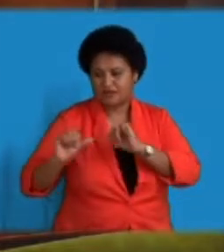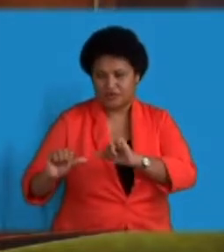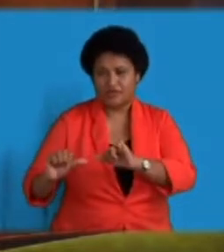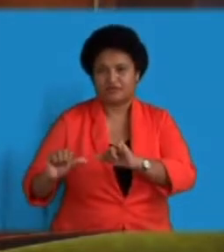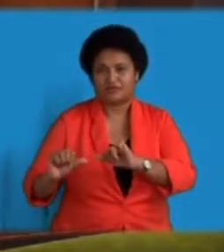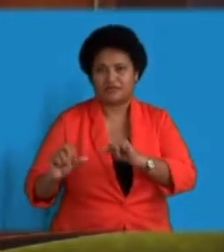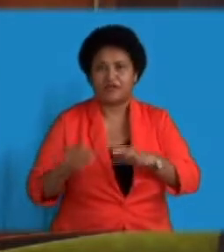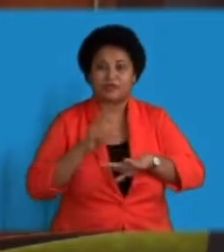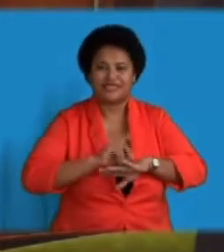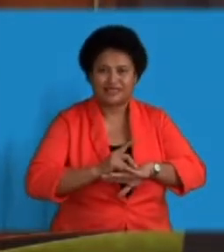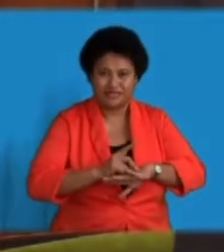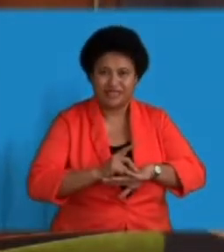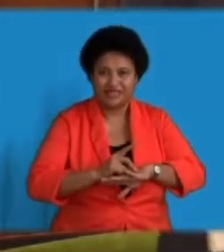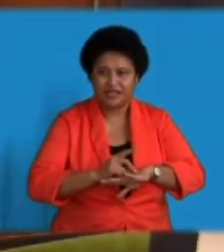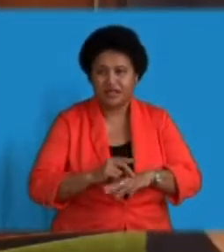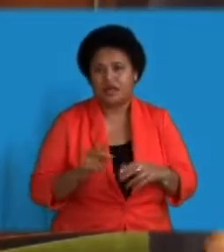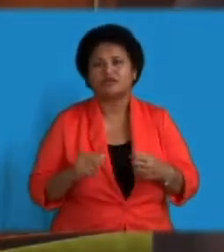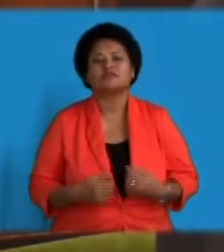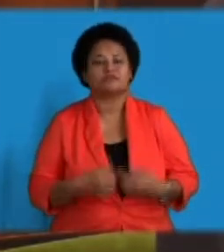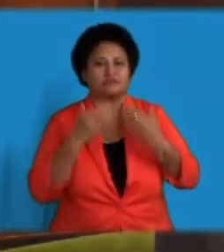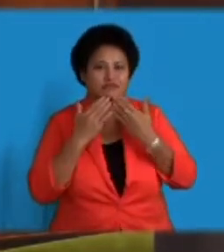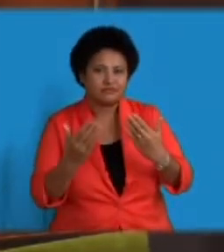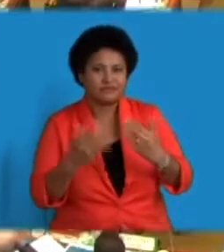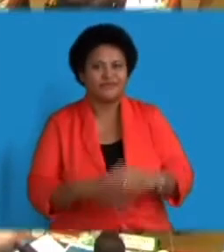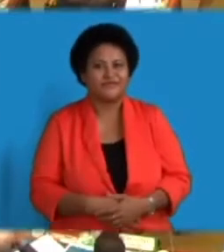families from the impact of kidney dialysis. Thank you.